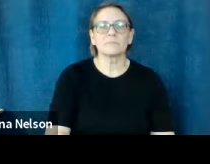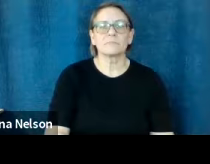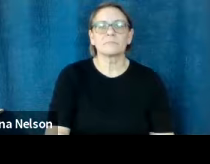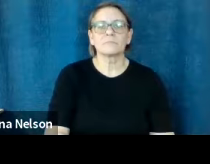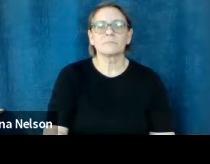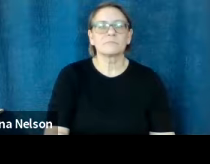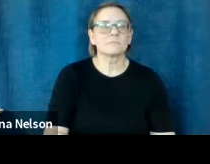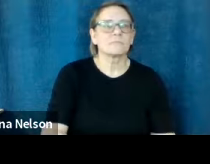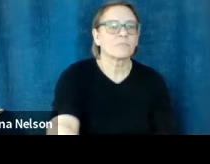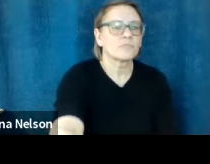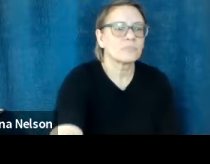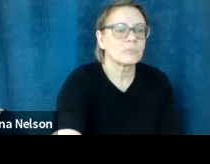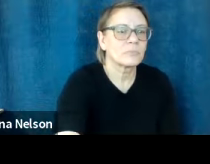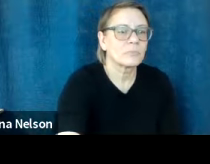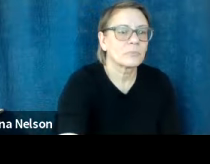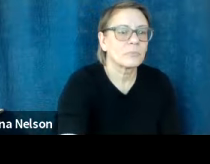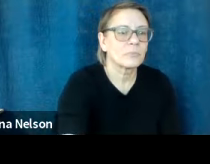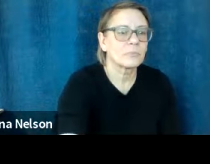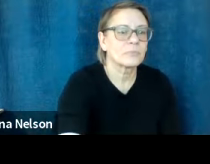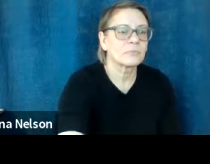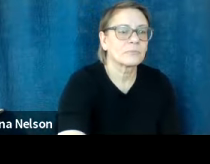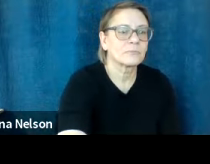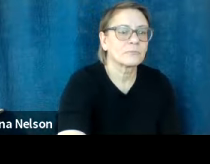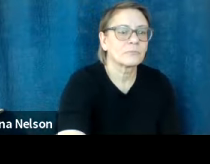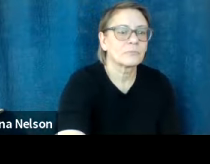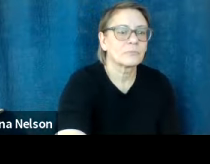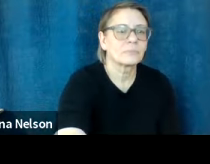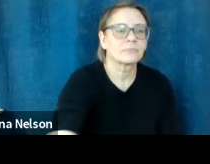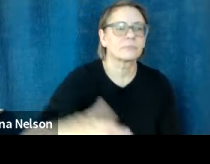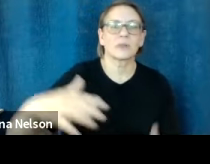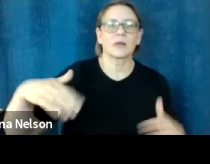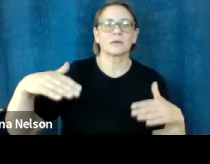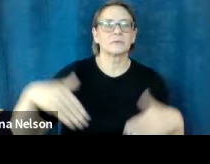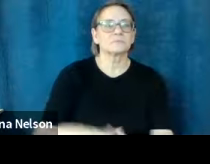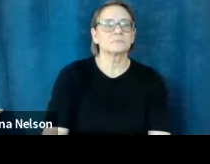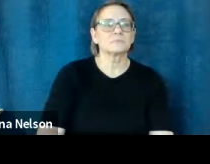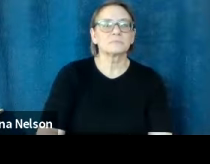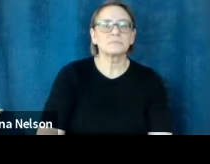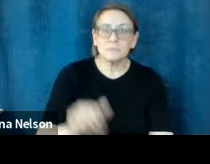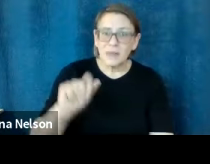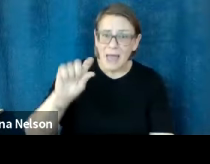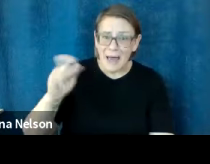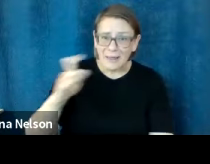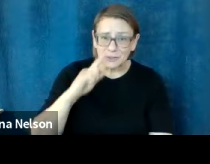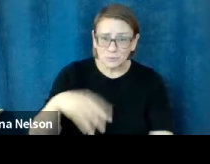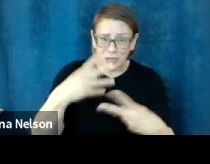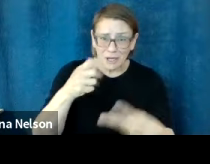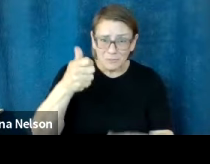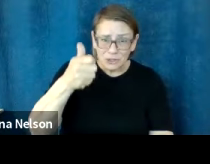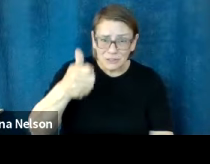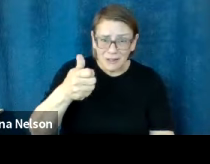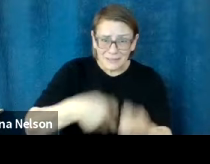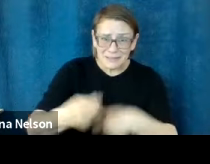Folks able to see that yet? Nope. Not Alex? yet. Not No. yet. No. Alex, did you want to bring it up on your end?